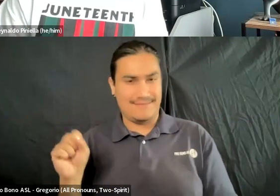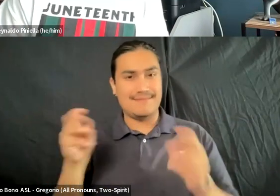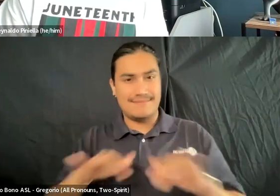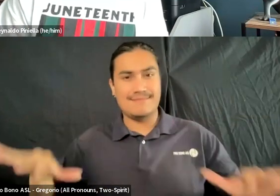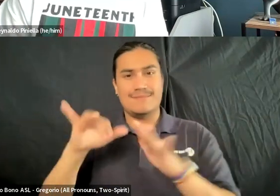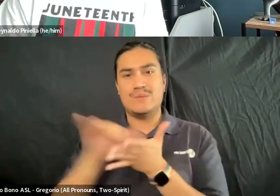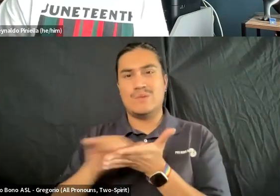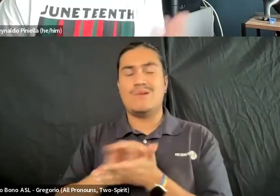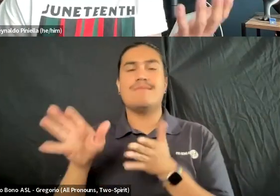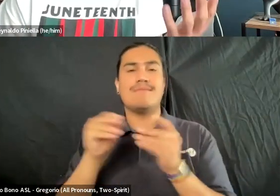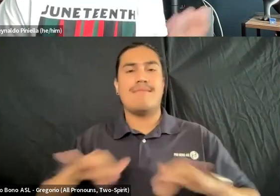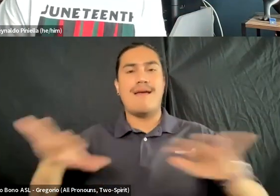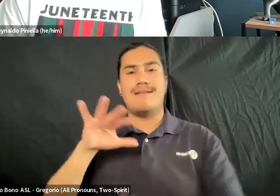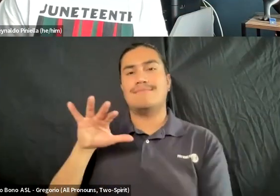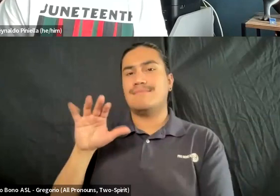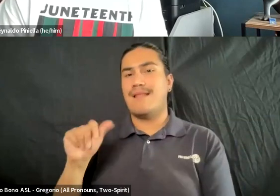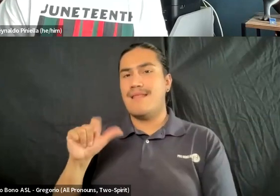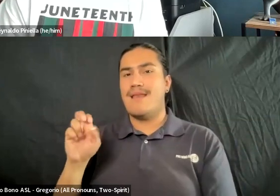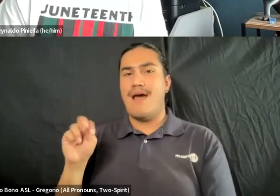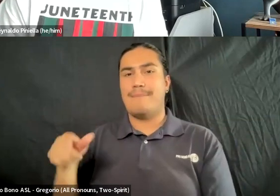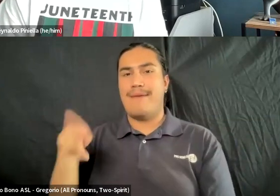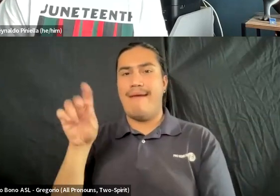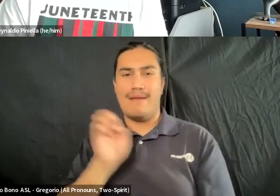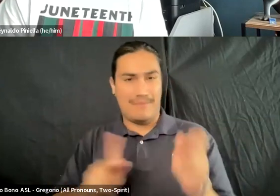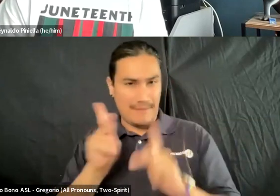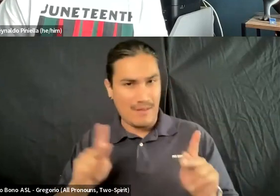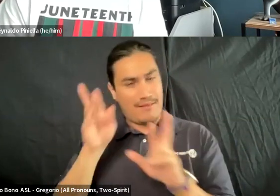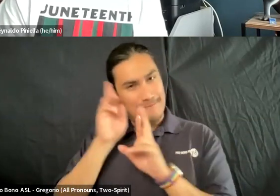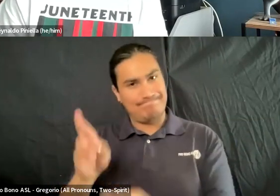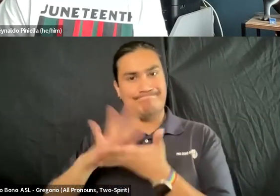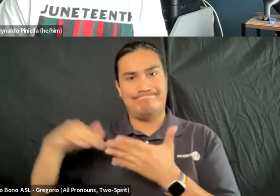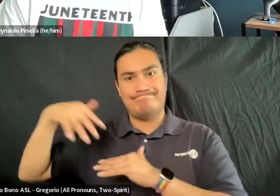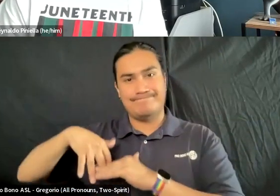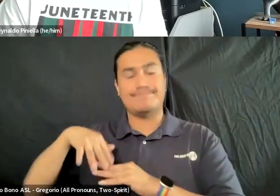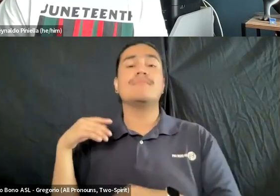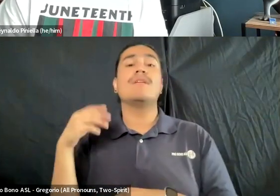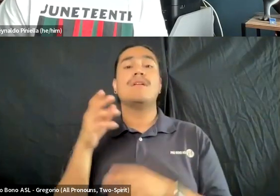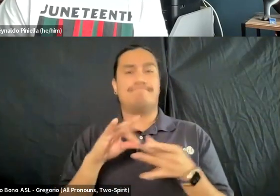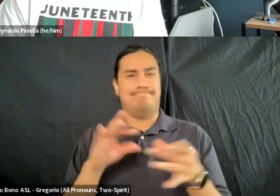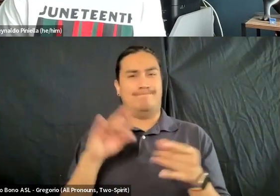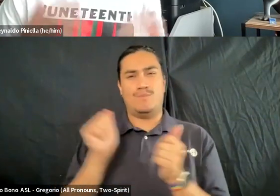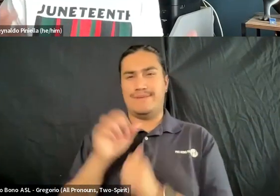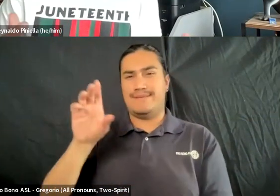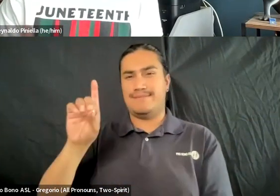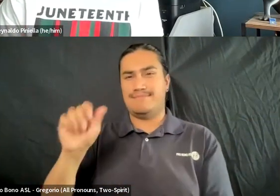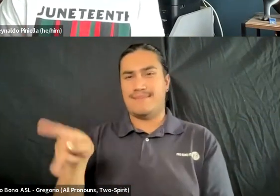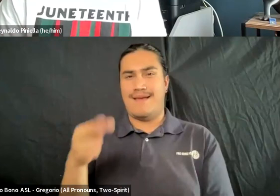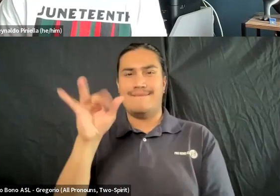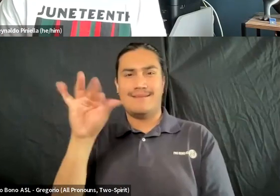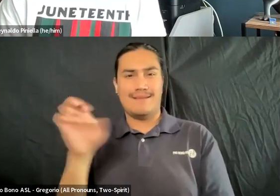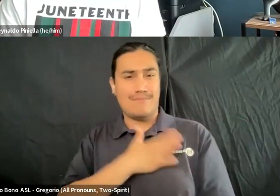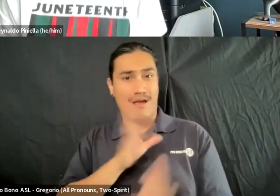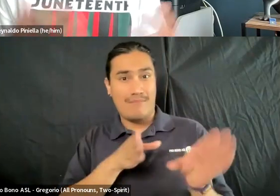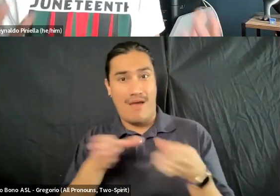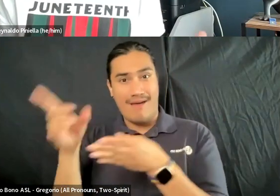people. And it's an honor to be with you, honestly. You know, I mentioned to Daphnie that my path to playwriting has been